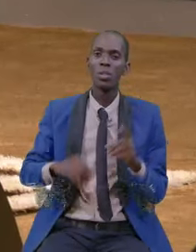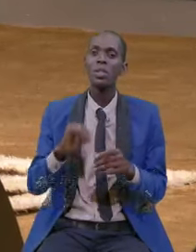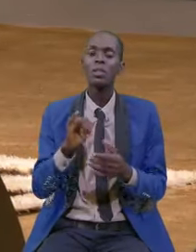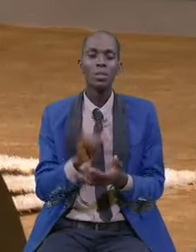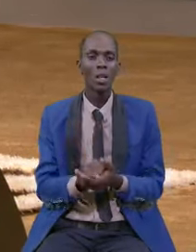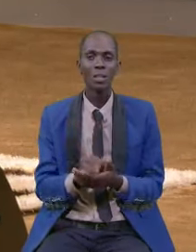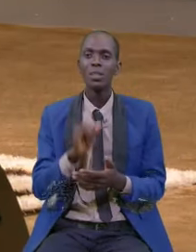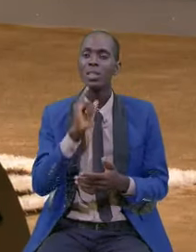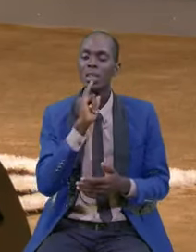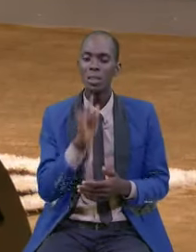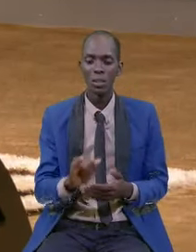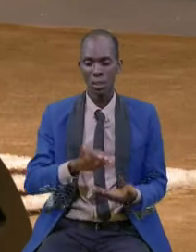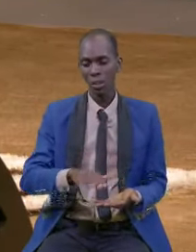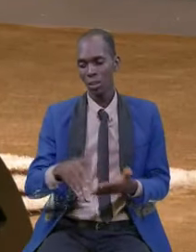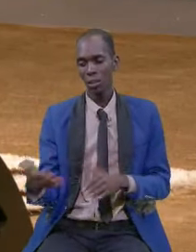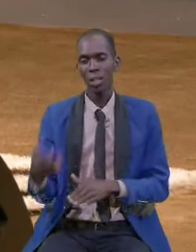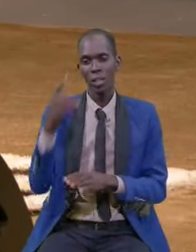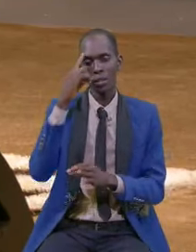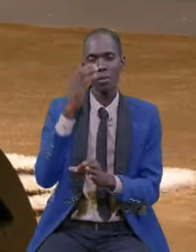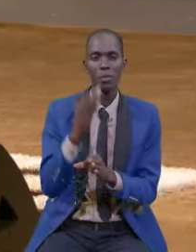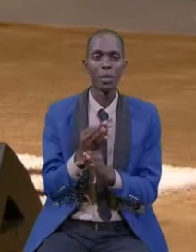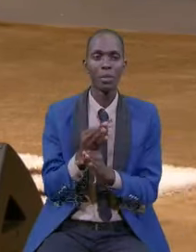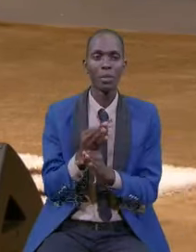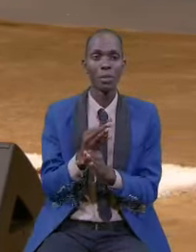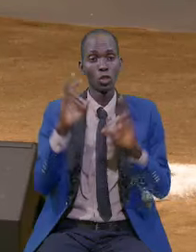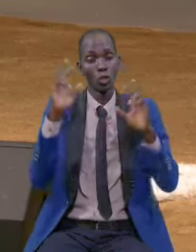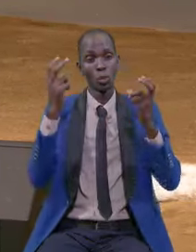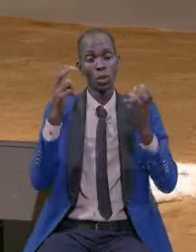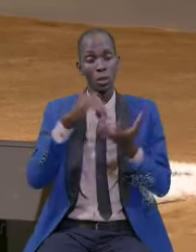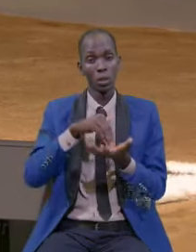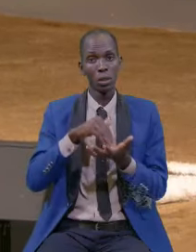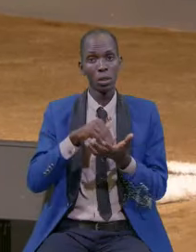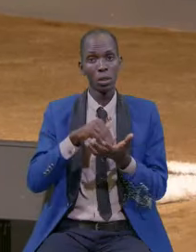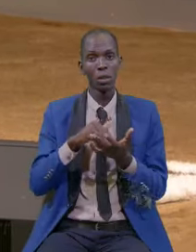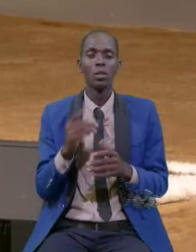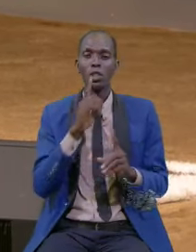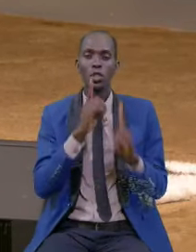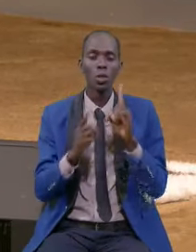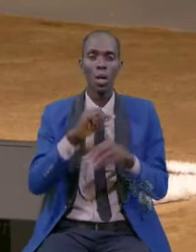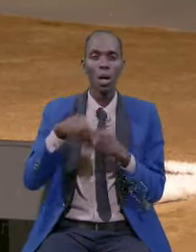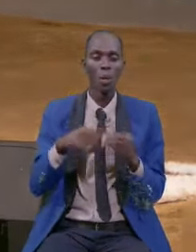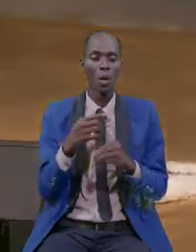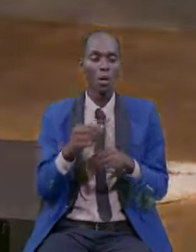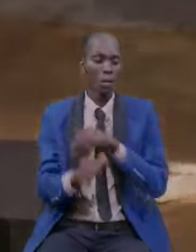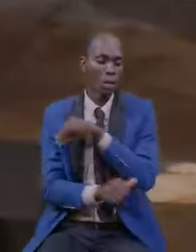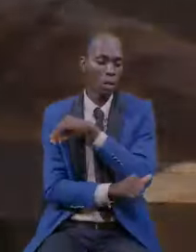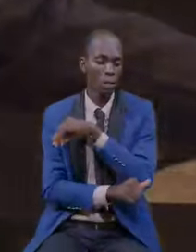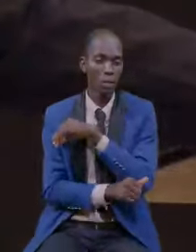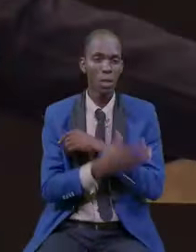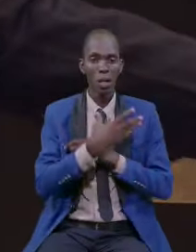faith. That's why we're looking at Abraham and Adam. Living